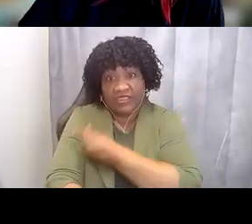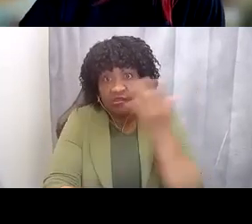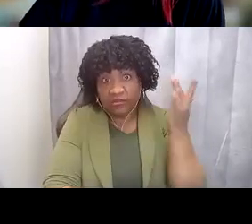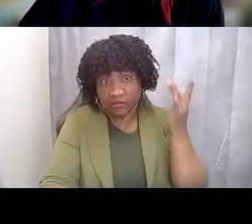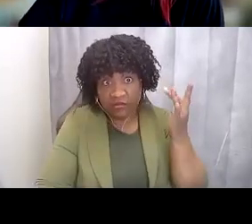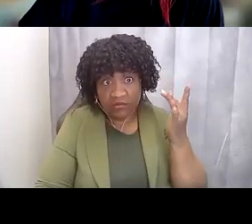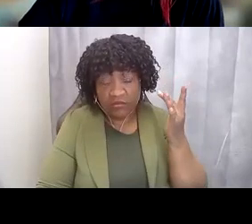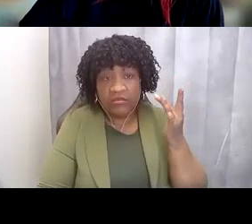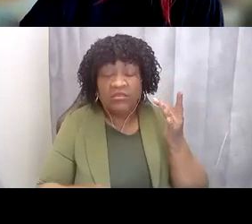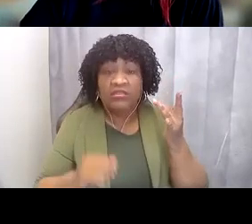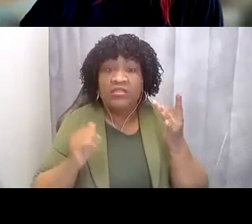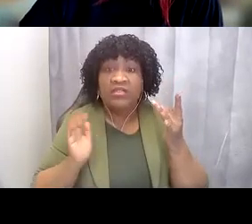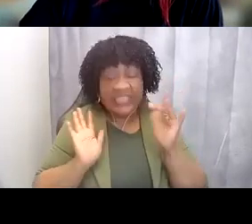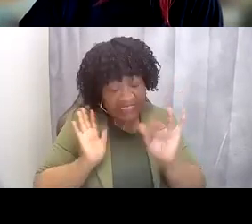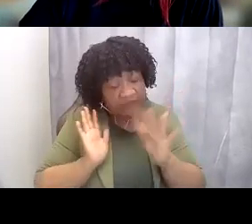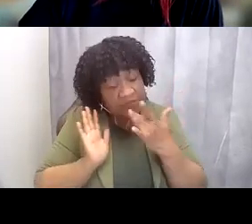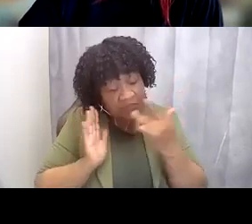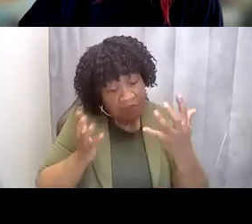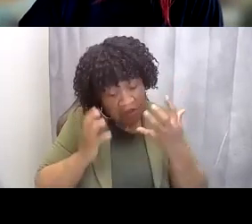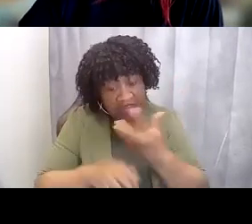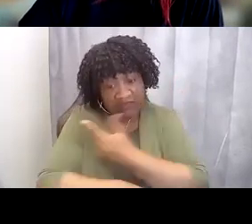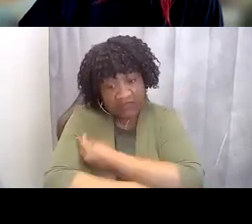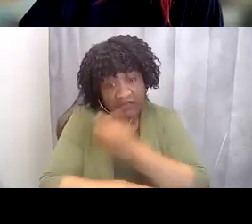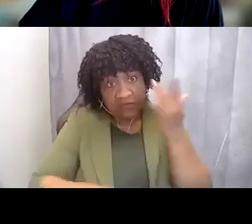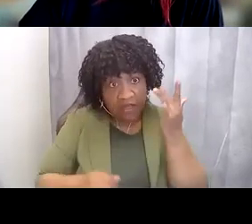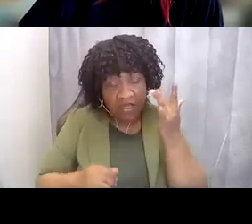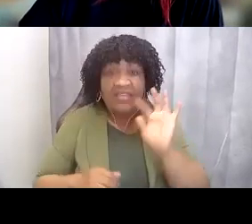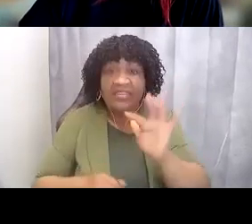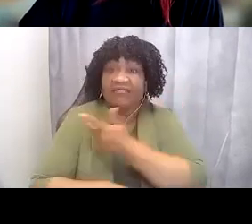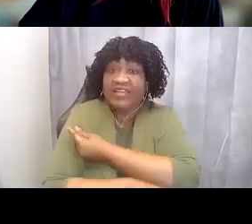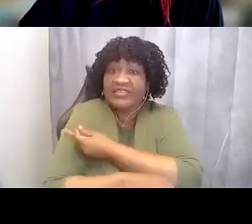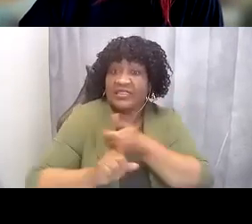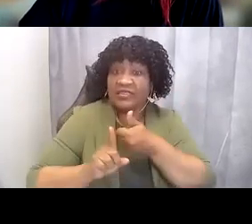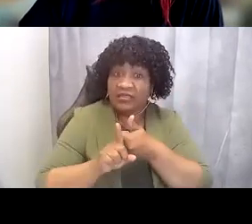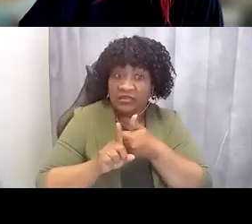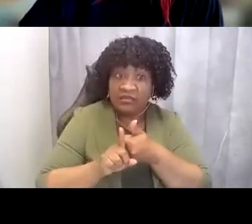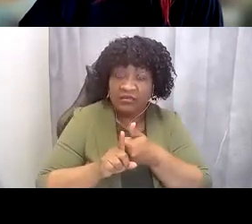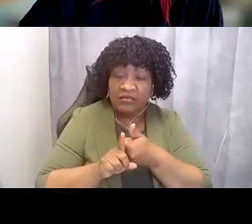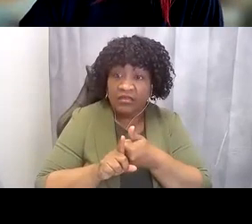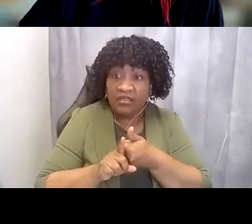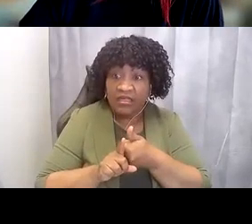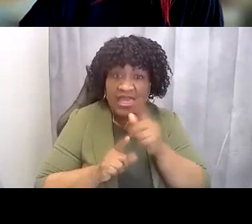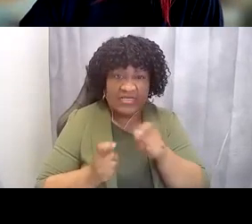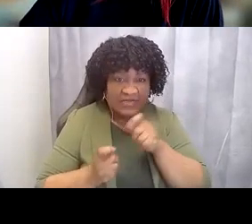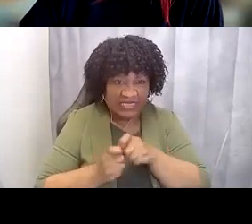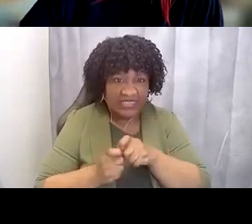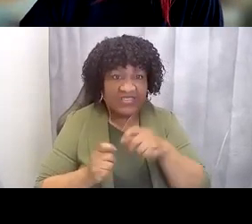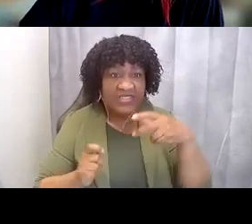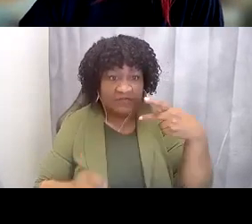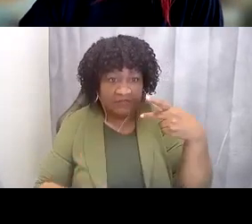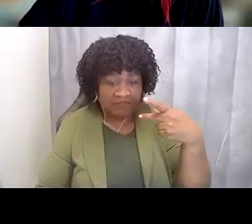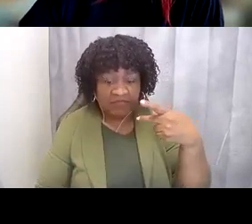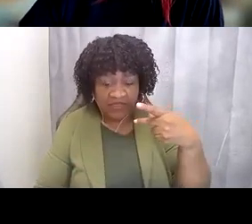is, if they choose to get vaccinated, is that the vaccine, and specifically Pfizer and